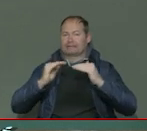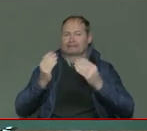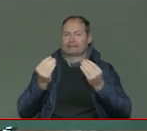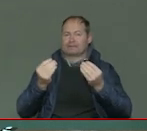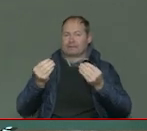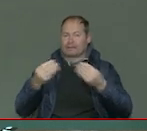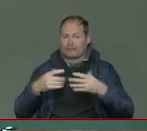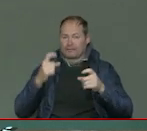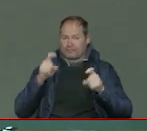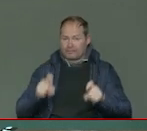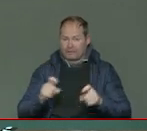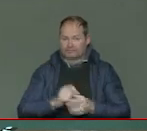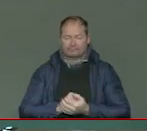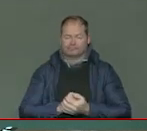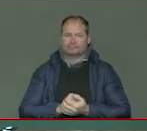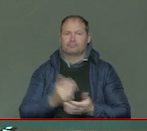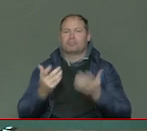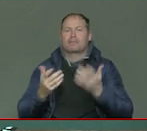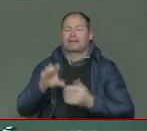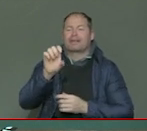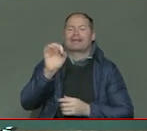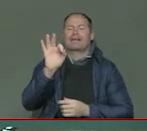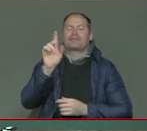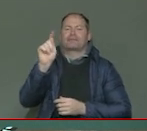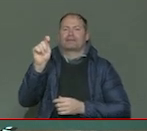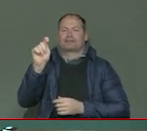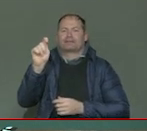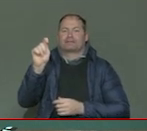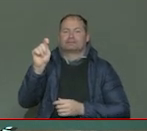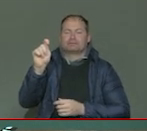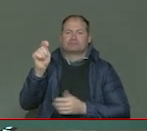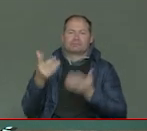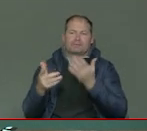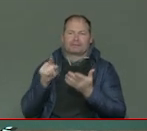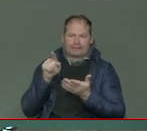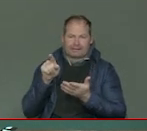the deposit or one of the EFTs are your balancing figures. All right.